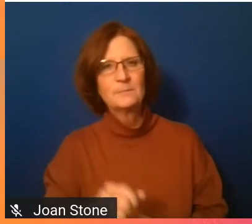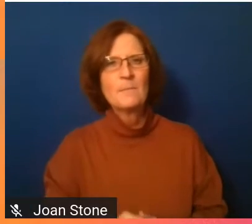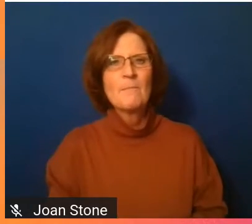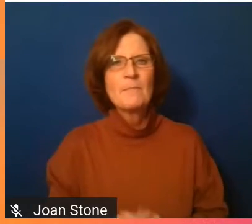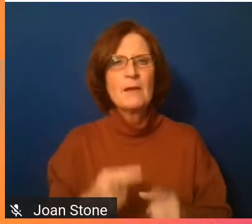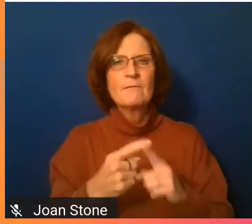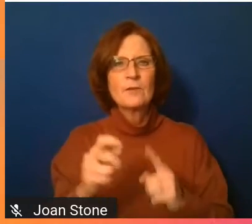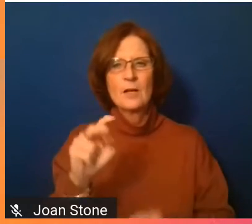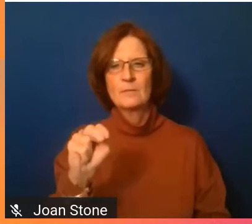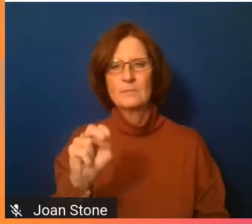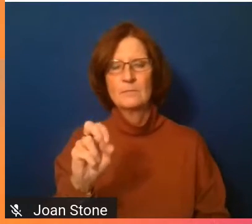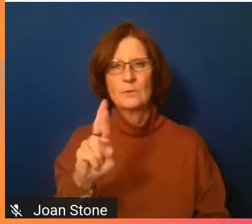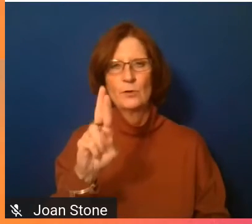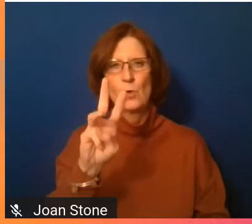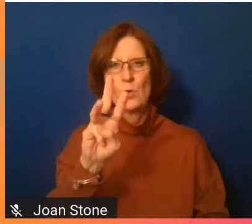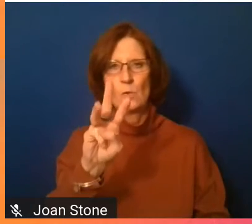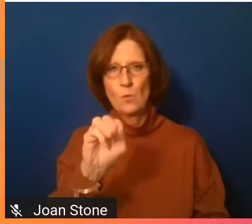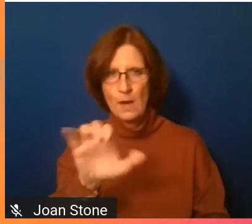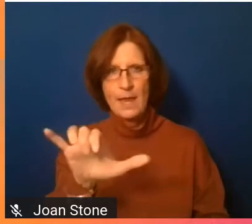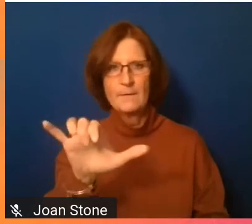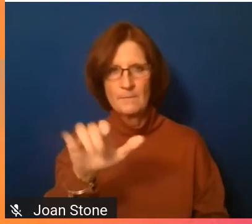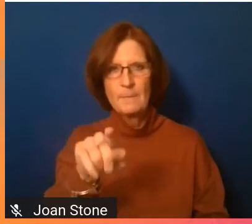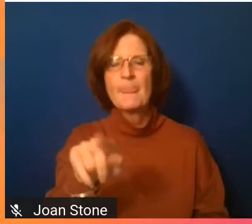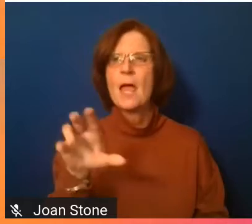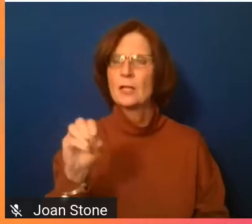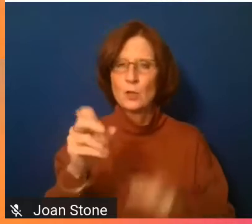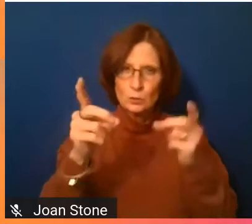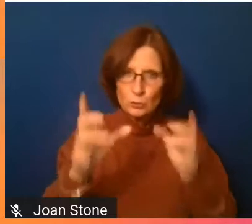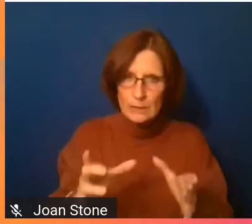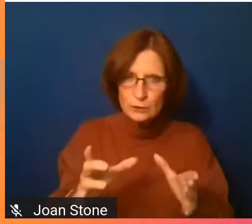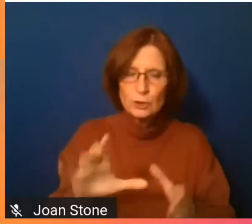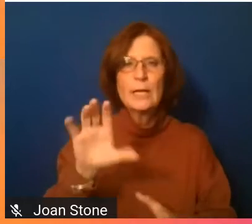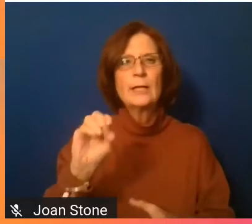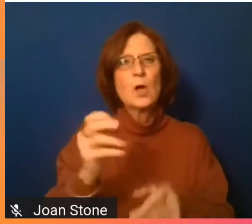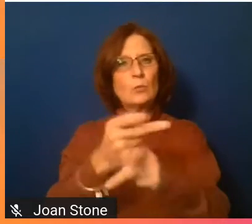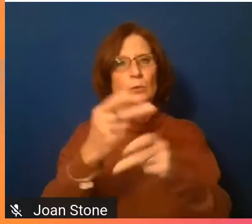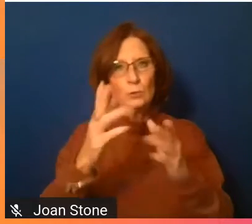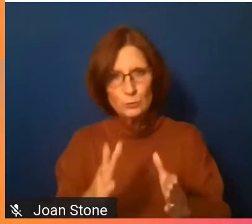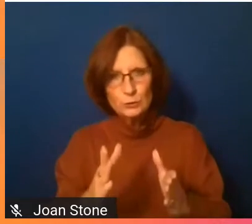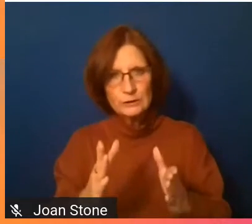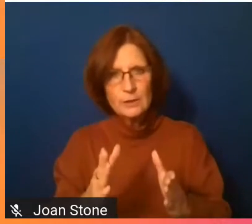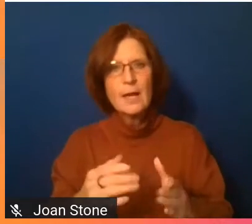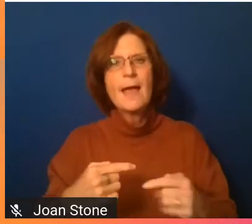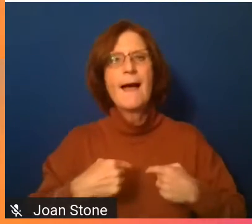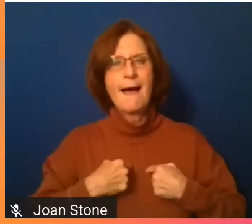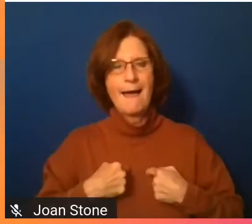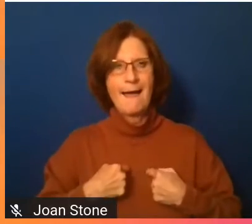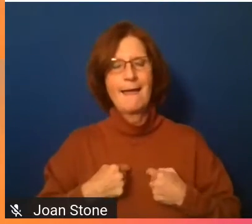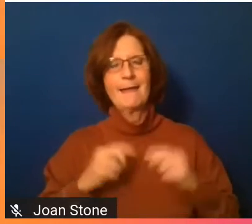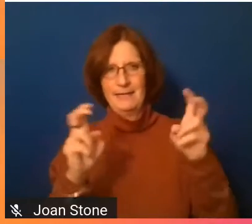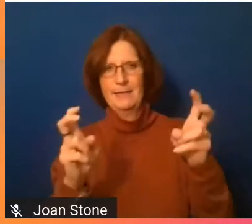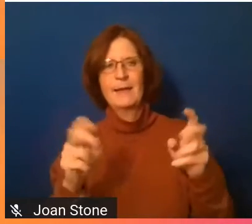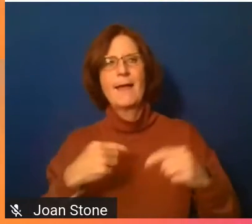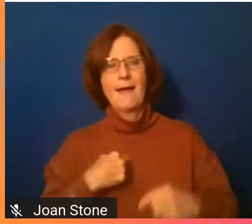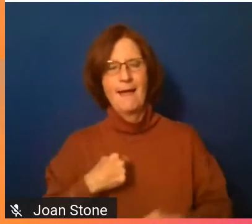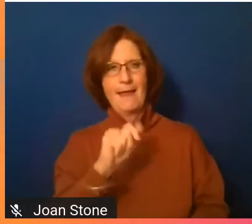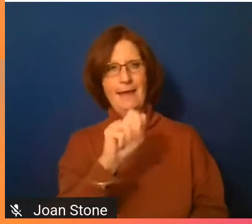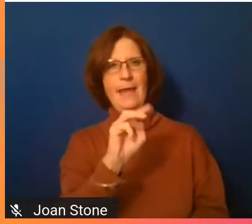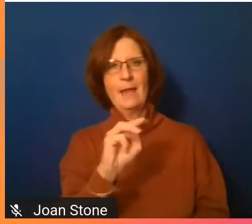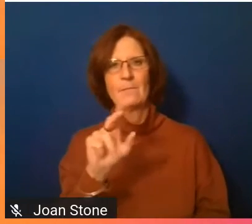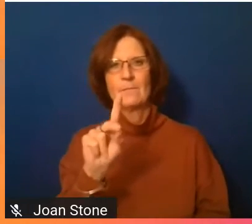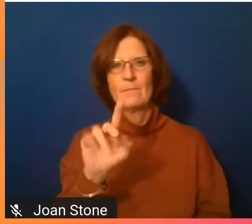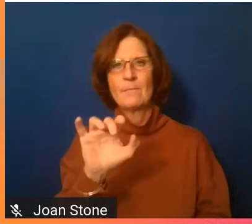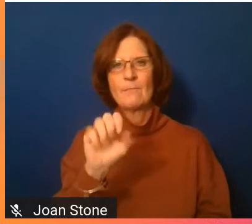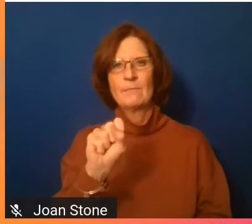Norway. And I am the co-director and co-producer of I Am Dyslexic. So the other one is Katie